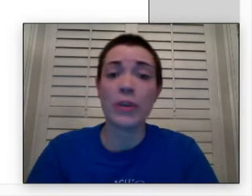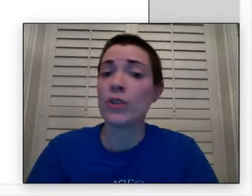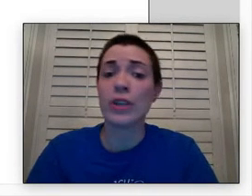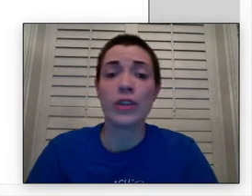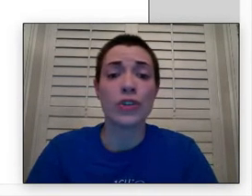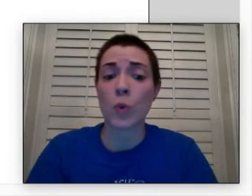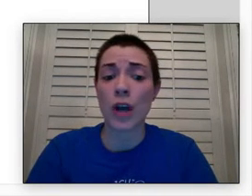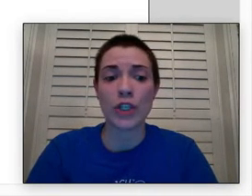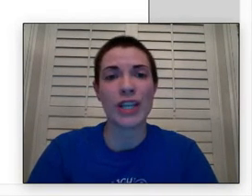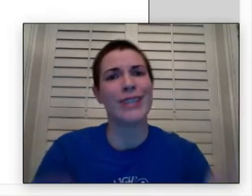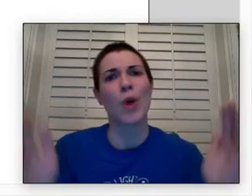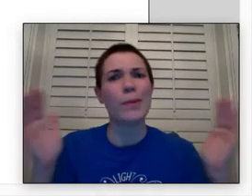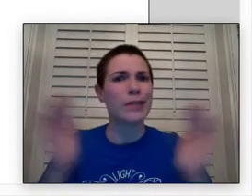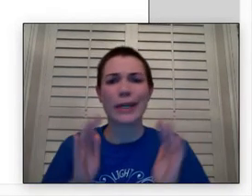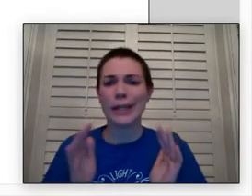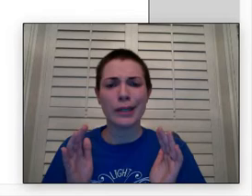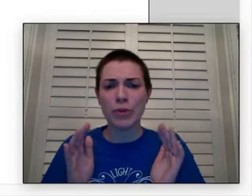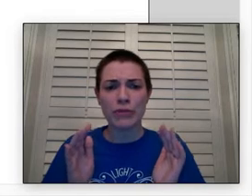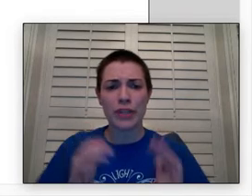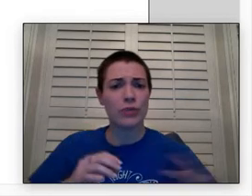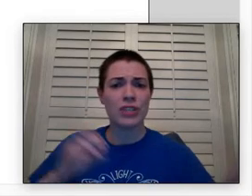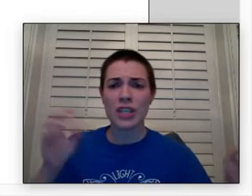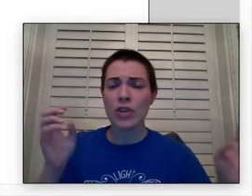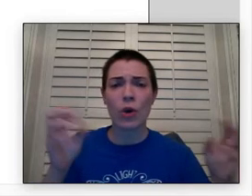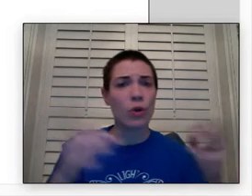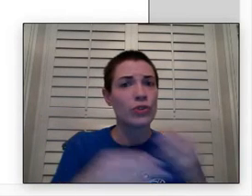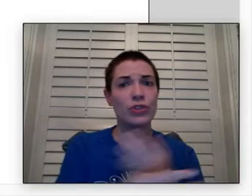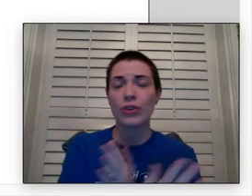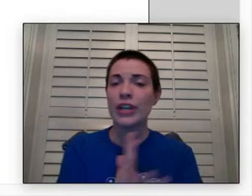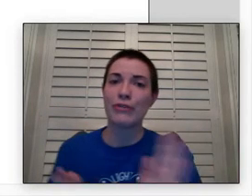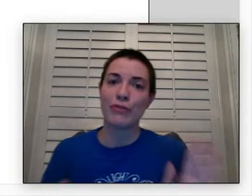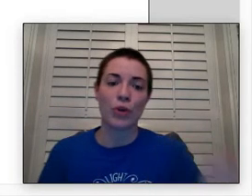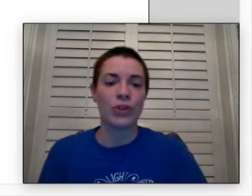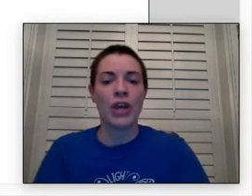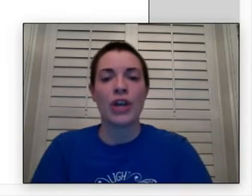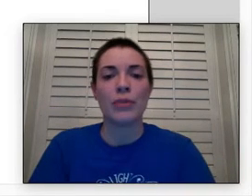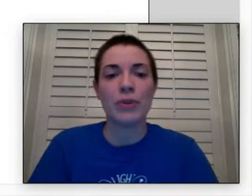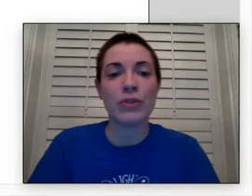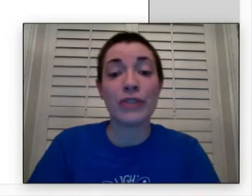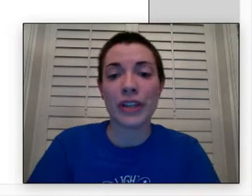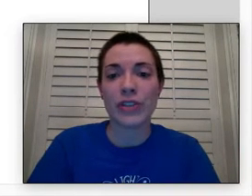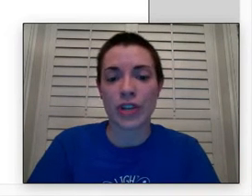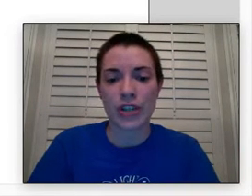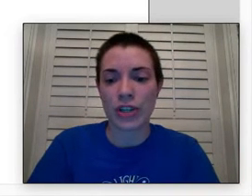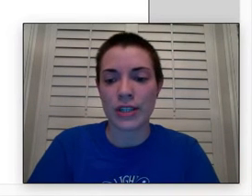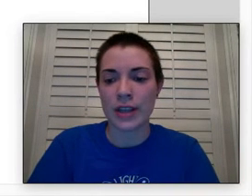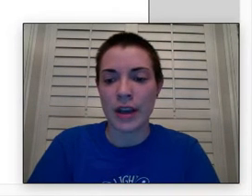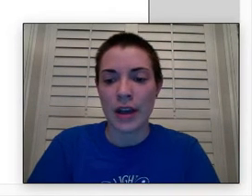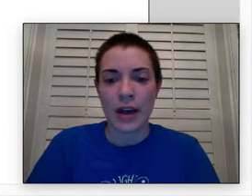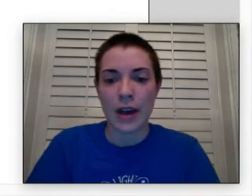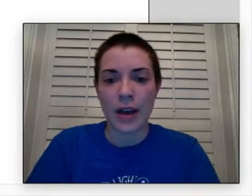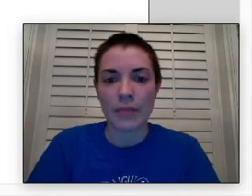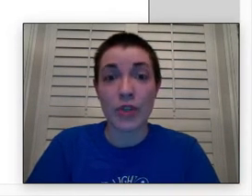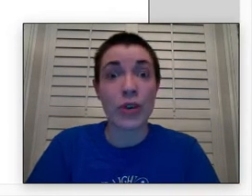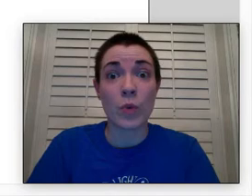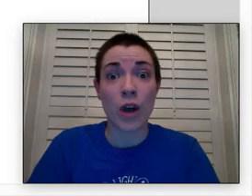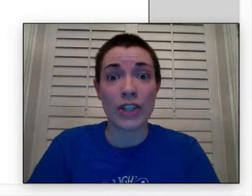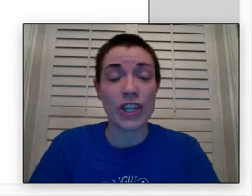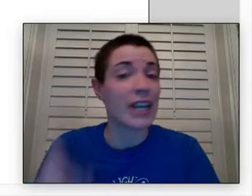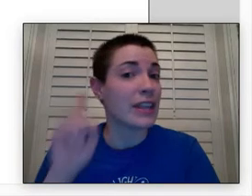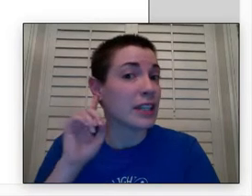home you can just watch it. It's almost like a little movie. You see the whole story unfold, the beautiful illustrations. You